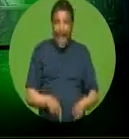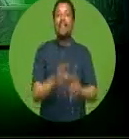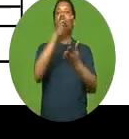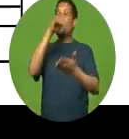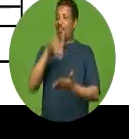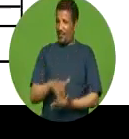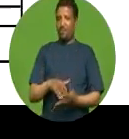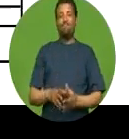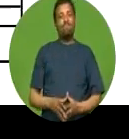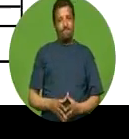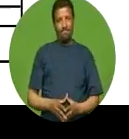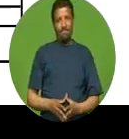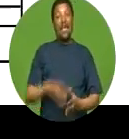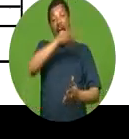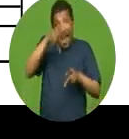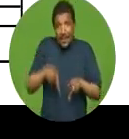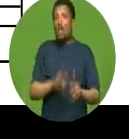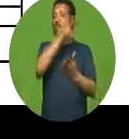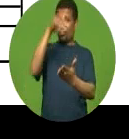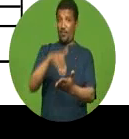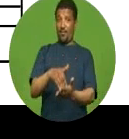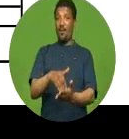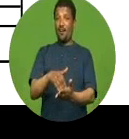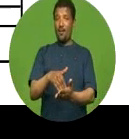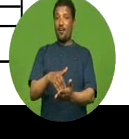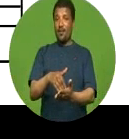agricultural sector. The agricultural sector